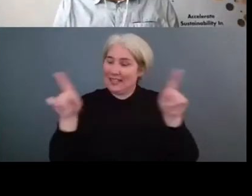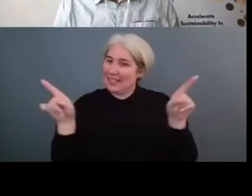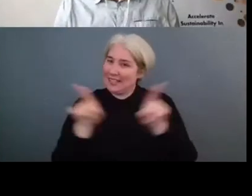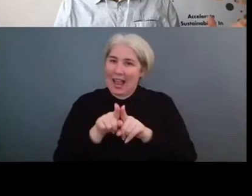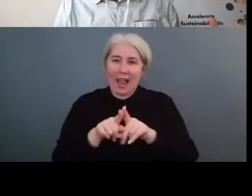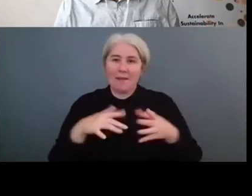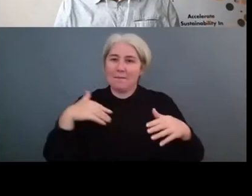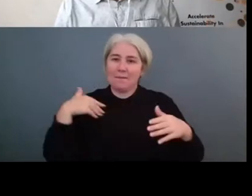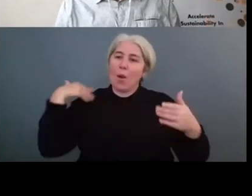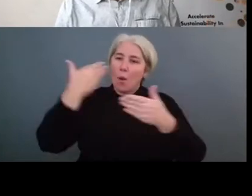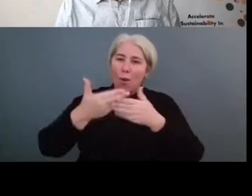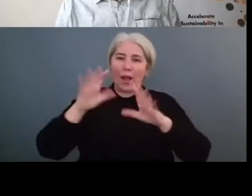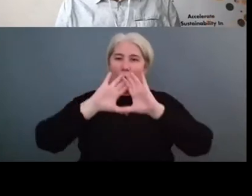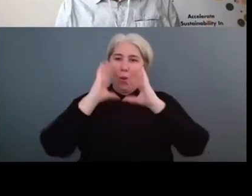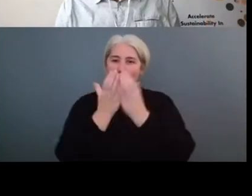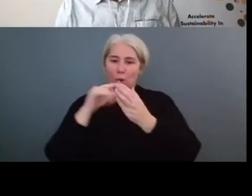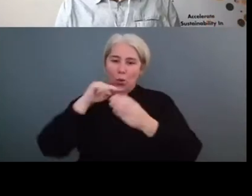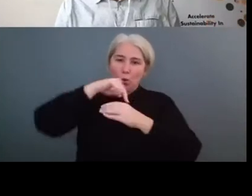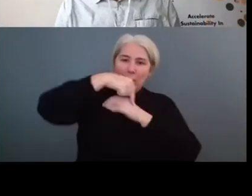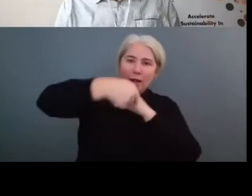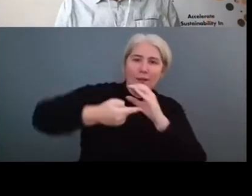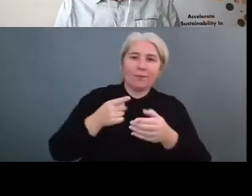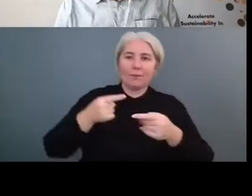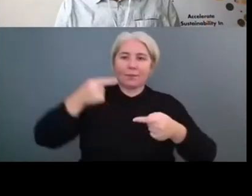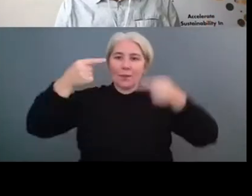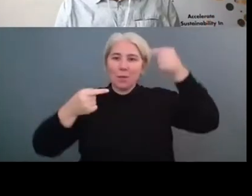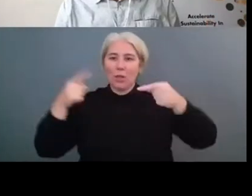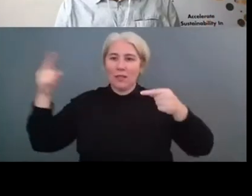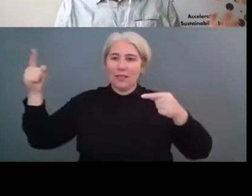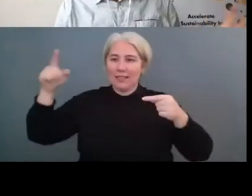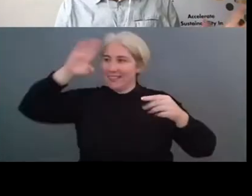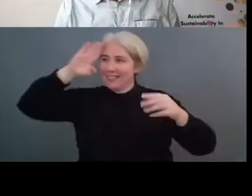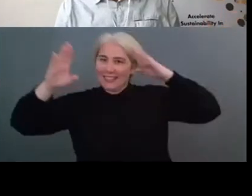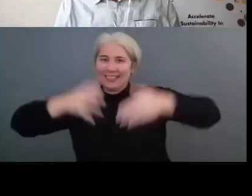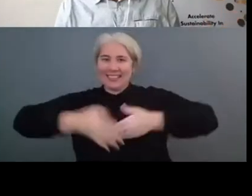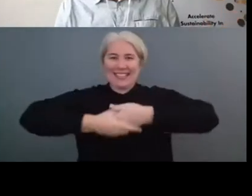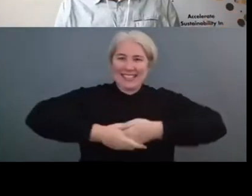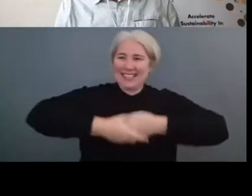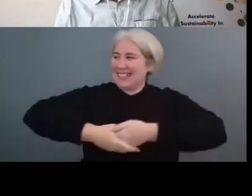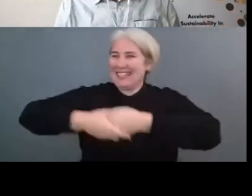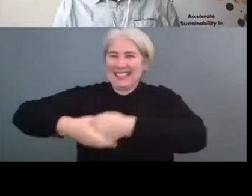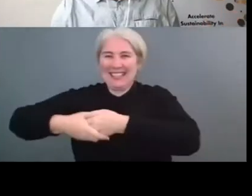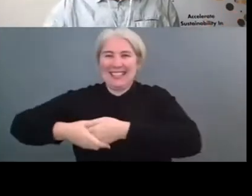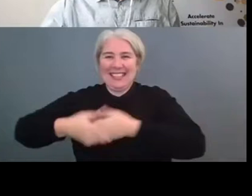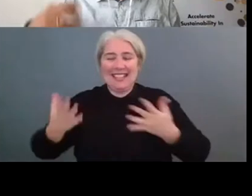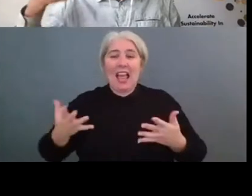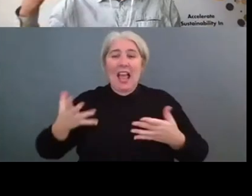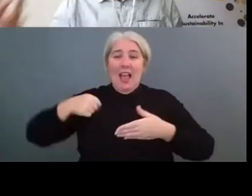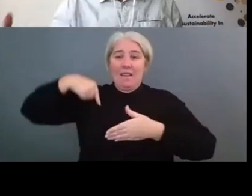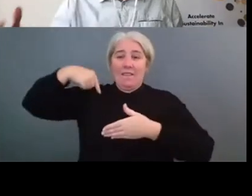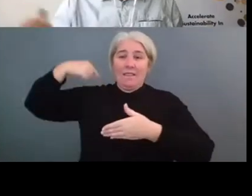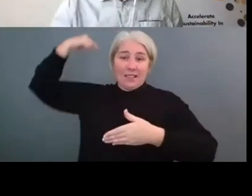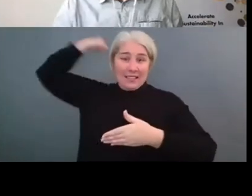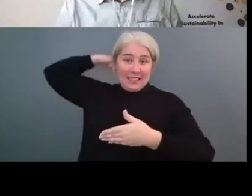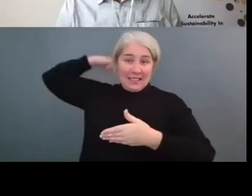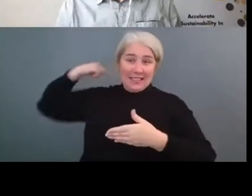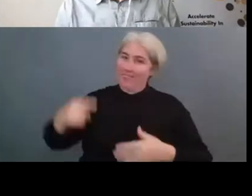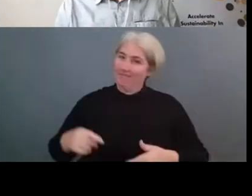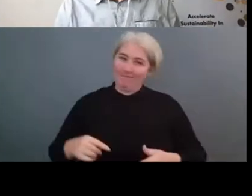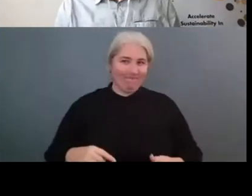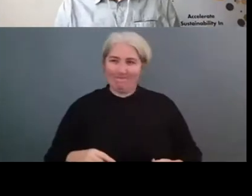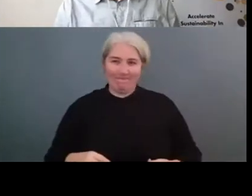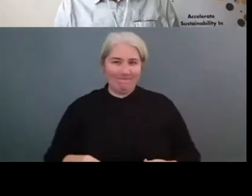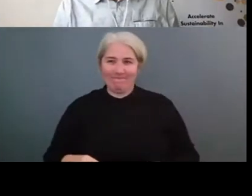So that's just what I would say as one response. Then, of course,